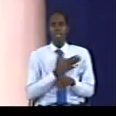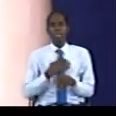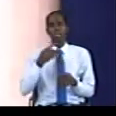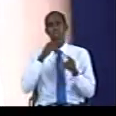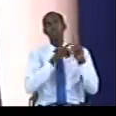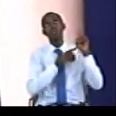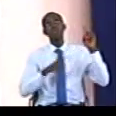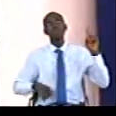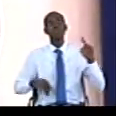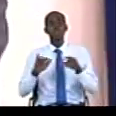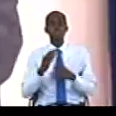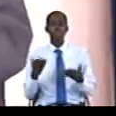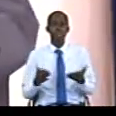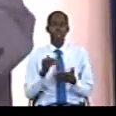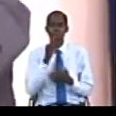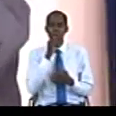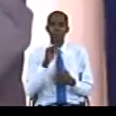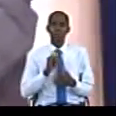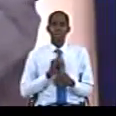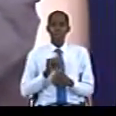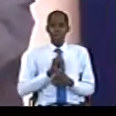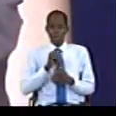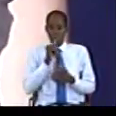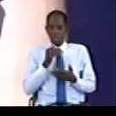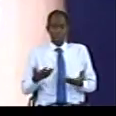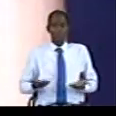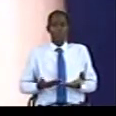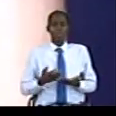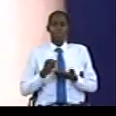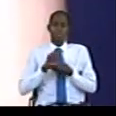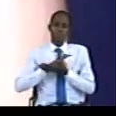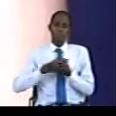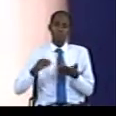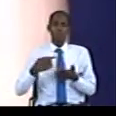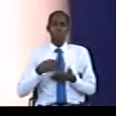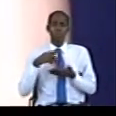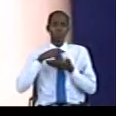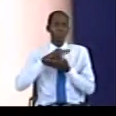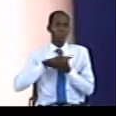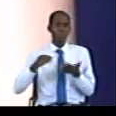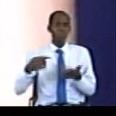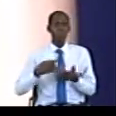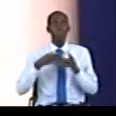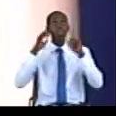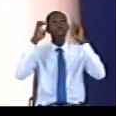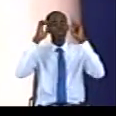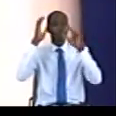am I. I'm available. Sanctify me. Purify me. He will.